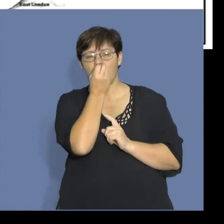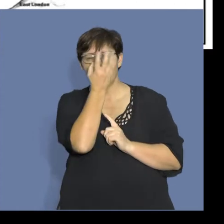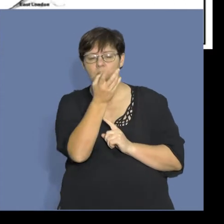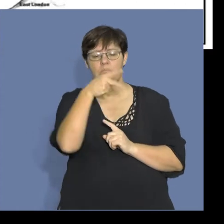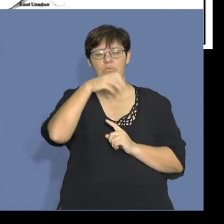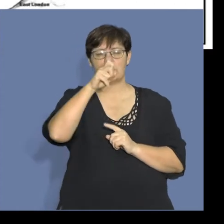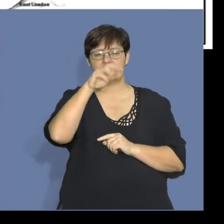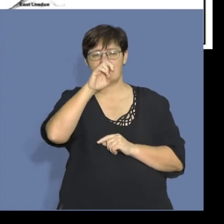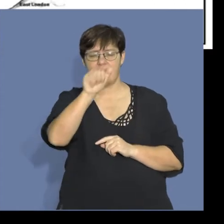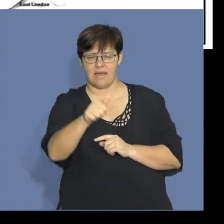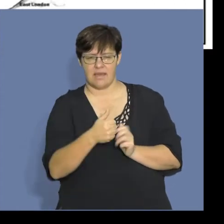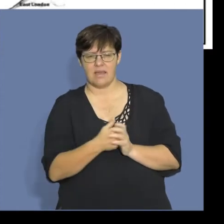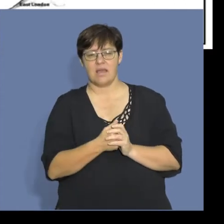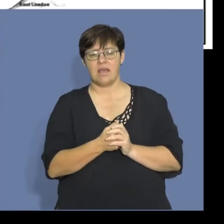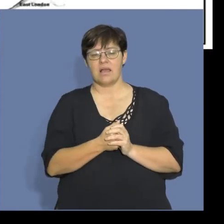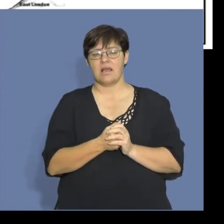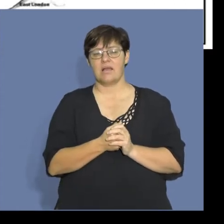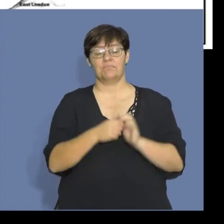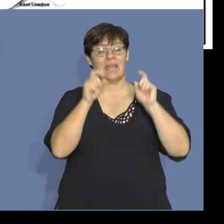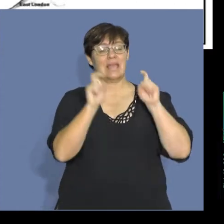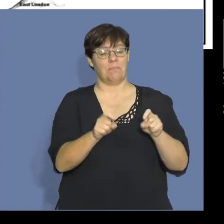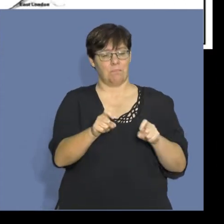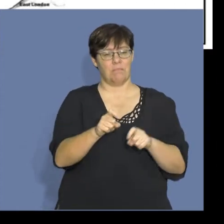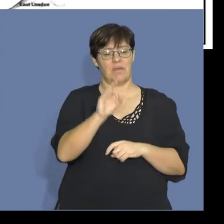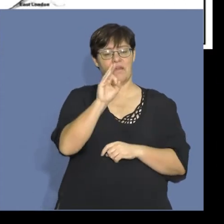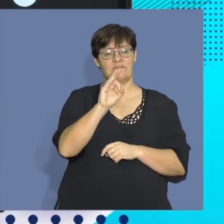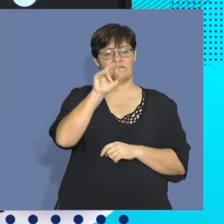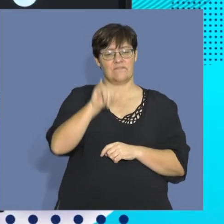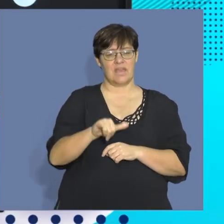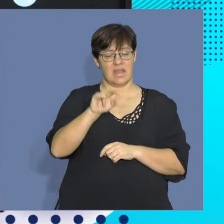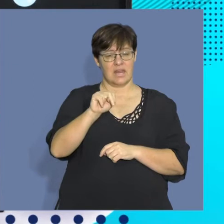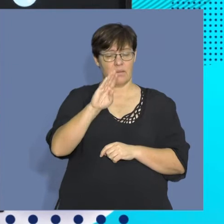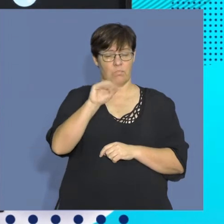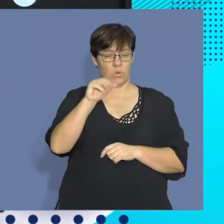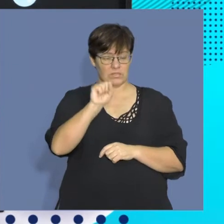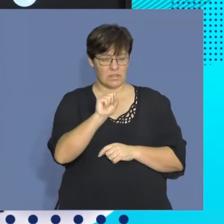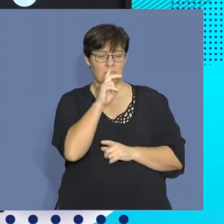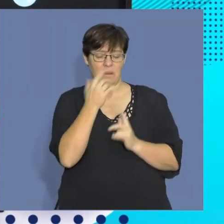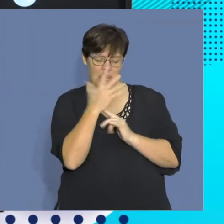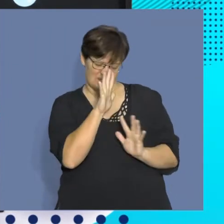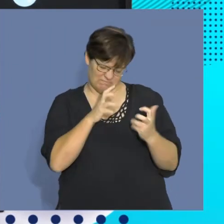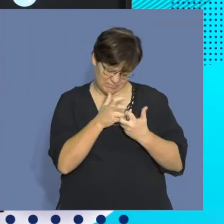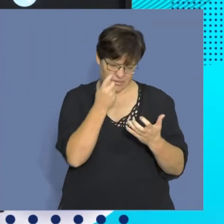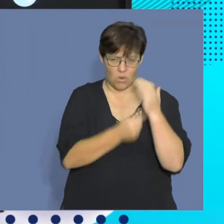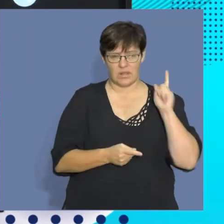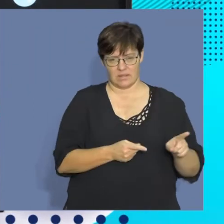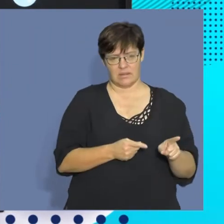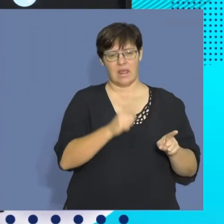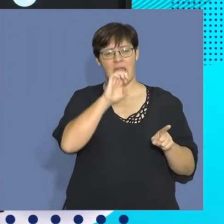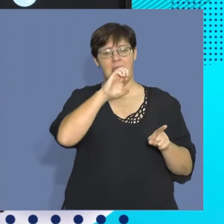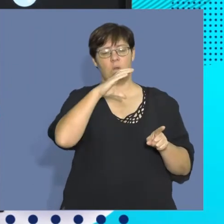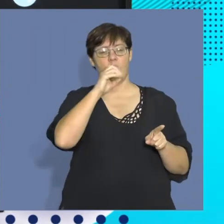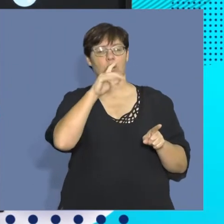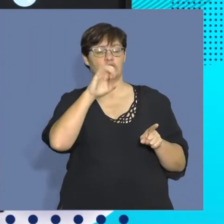proteas. We also know that the Cape fynbos is identified by the plants that are unique to this habitat, often referred to as an